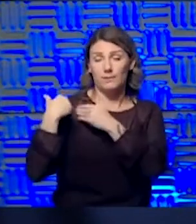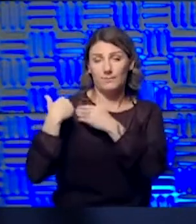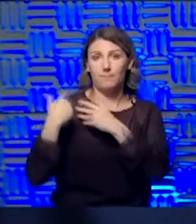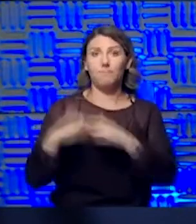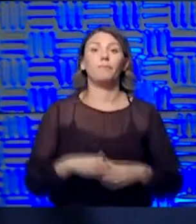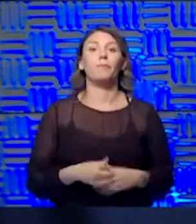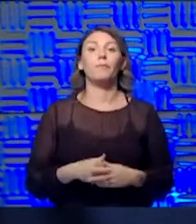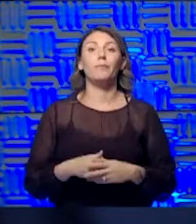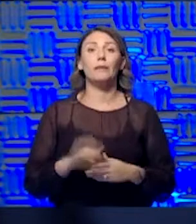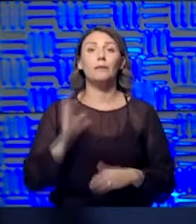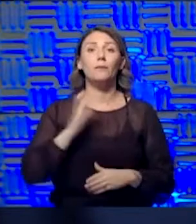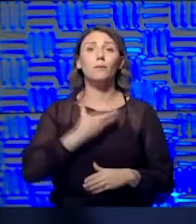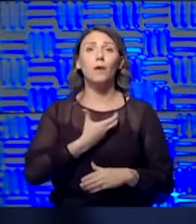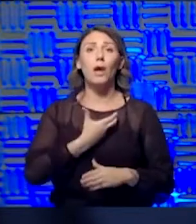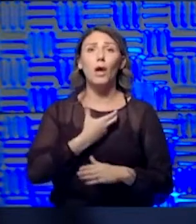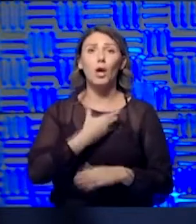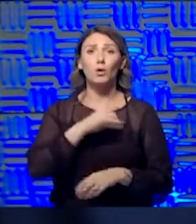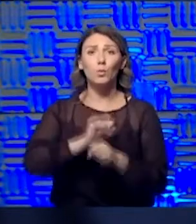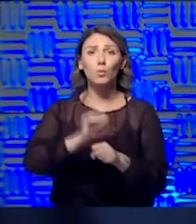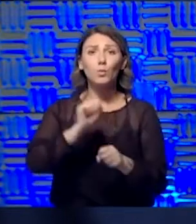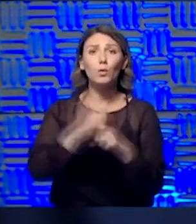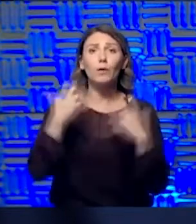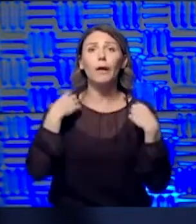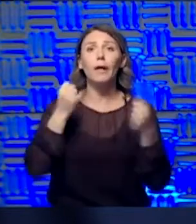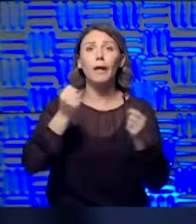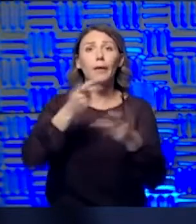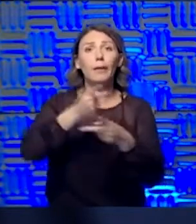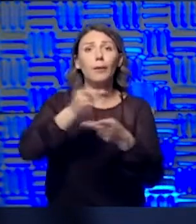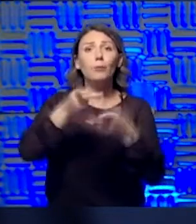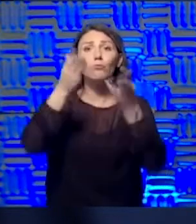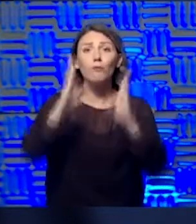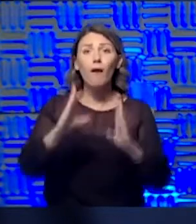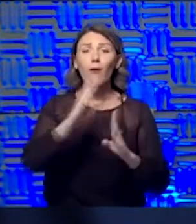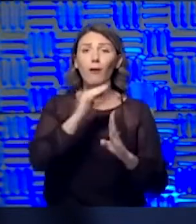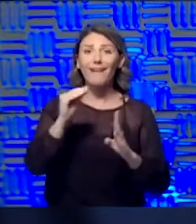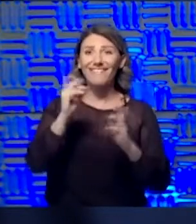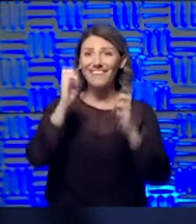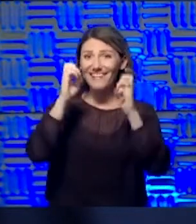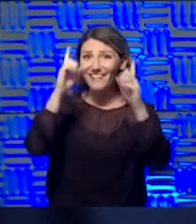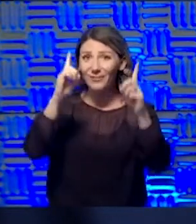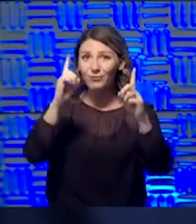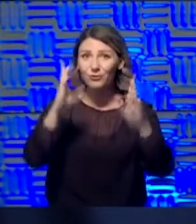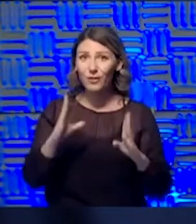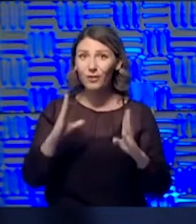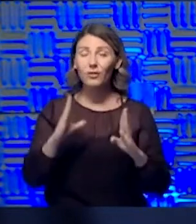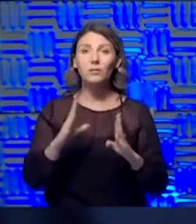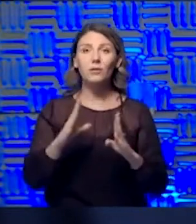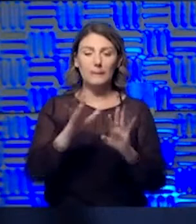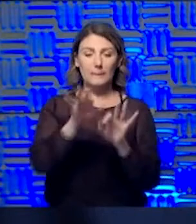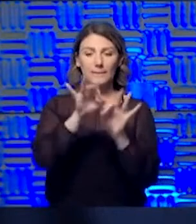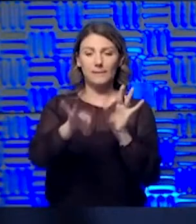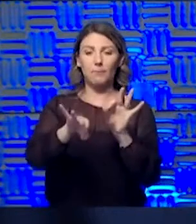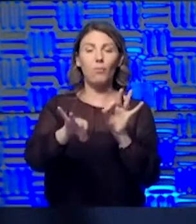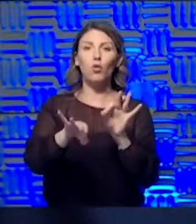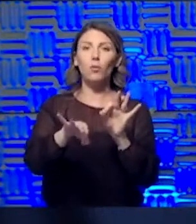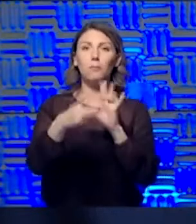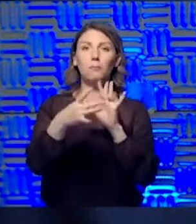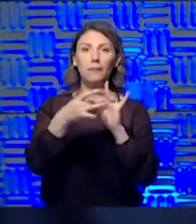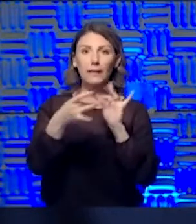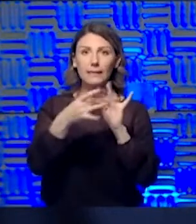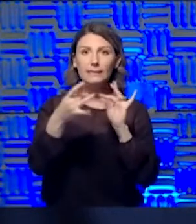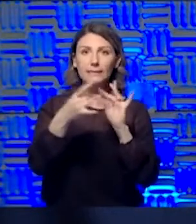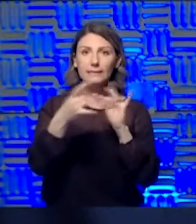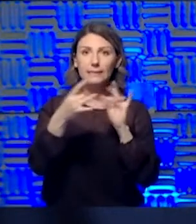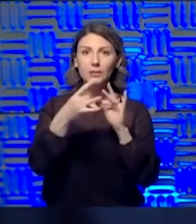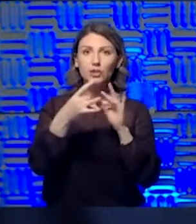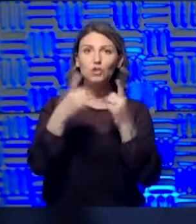our job as healthcare providers and educators to get that very simple message out to the